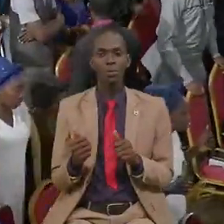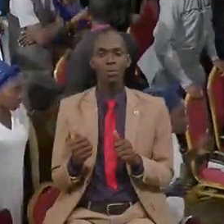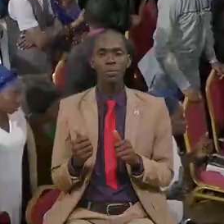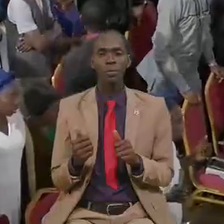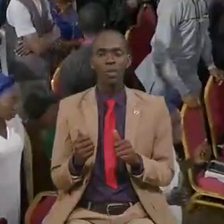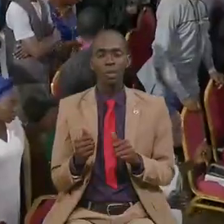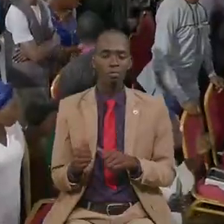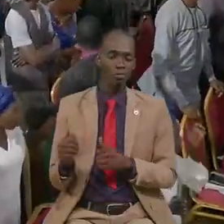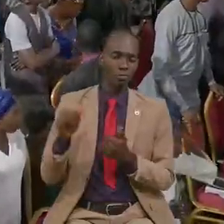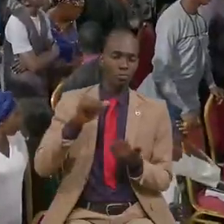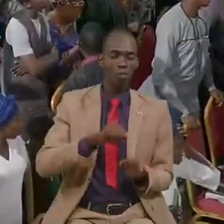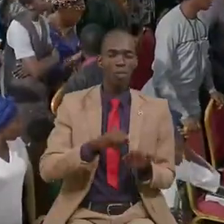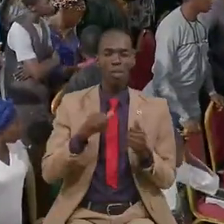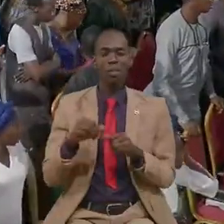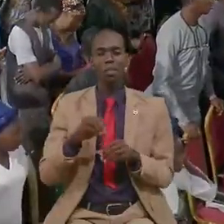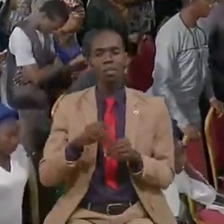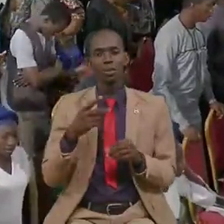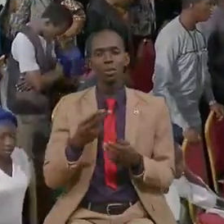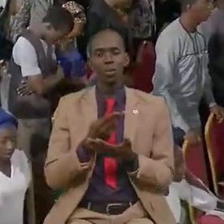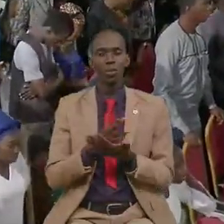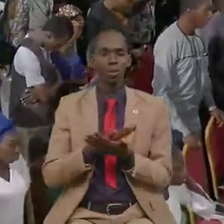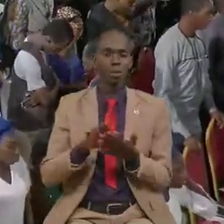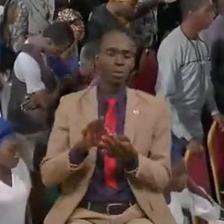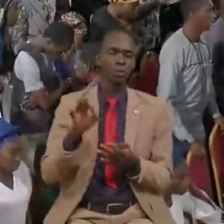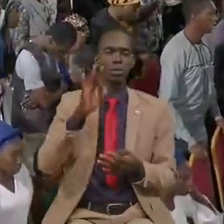immersed in the Holy Ghost.